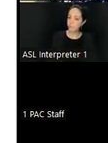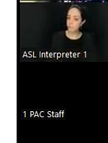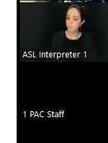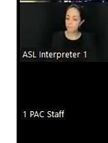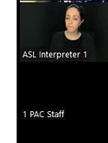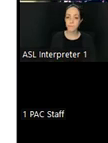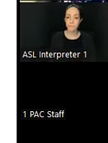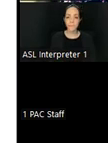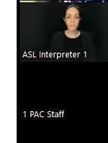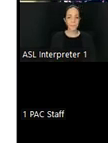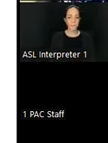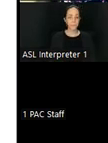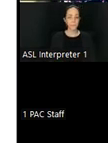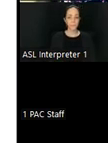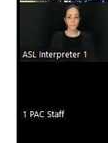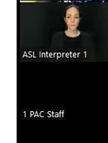suggestions?